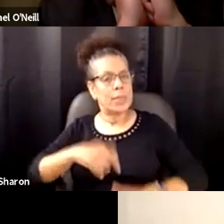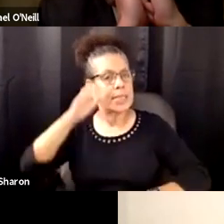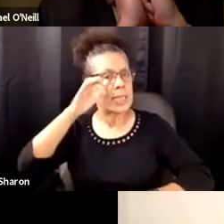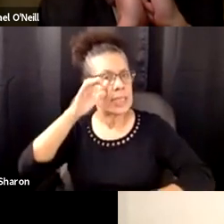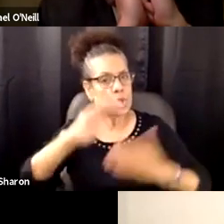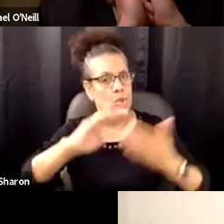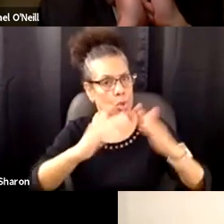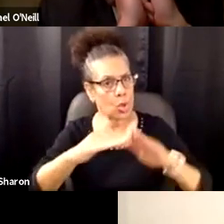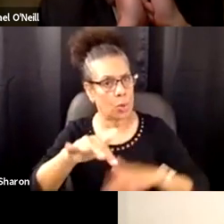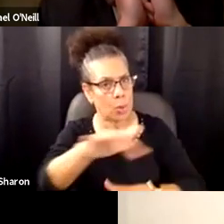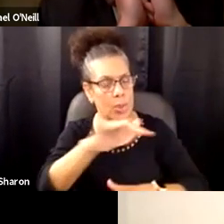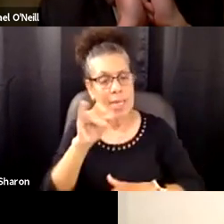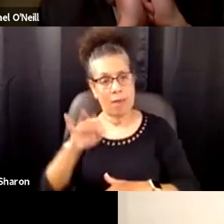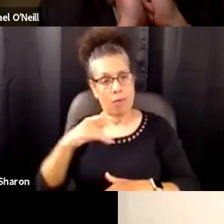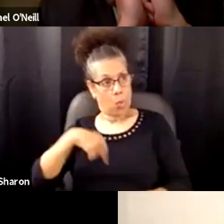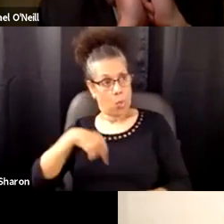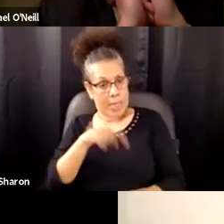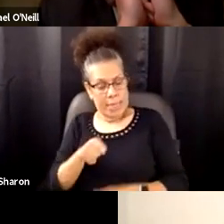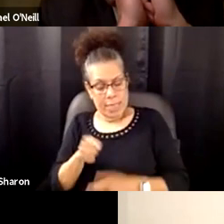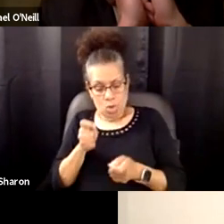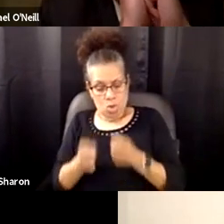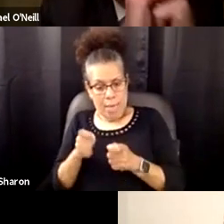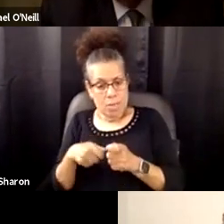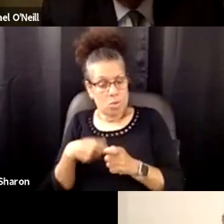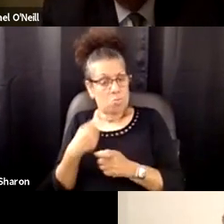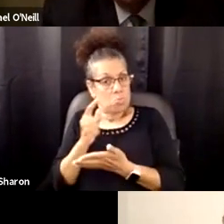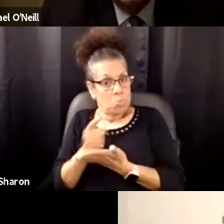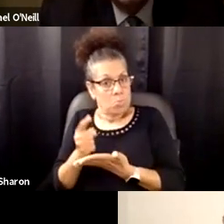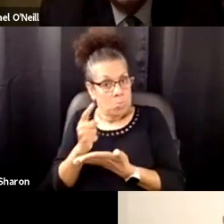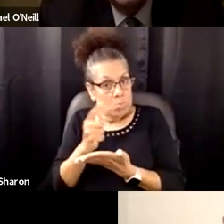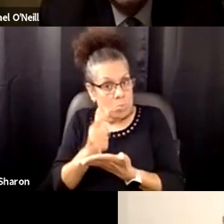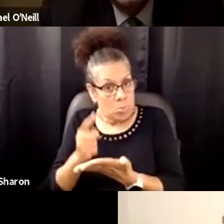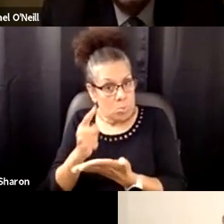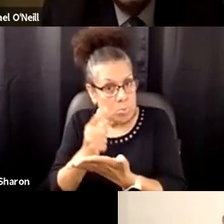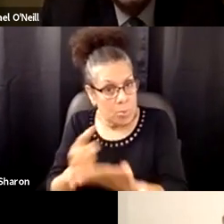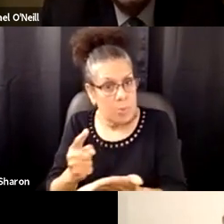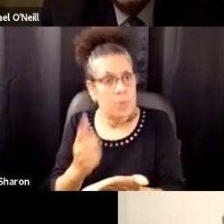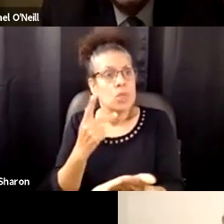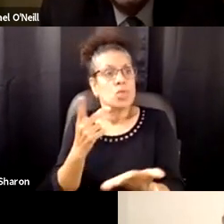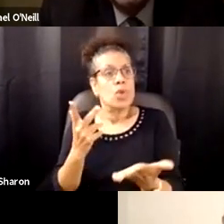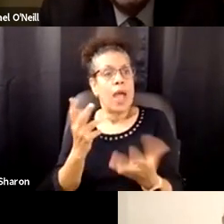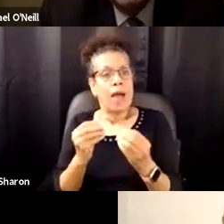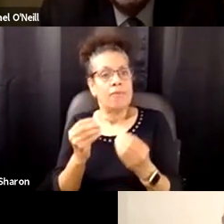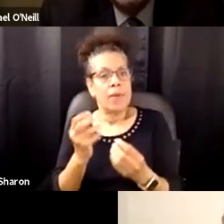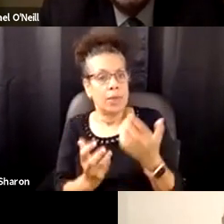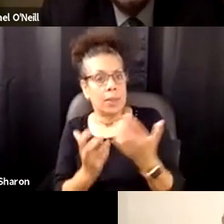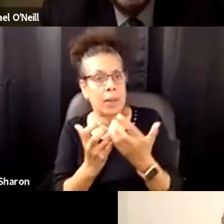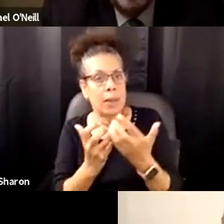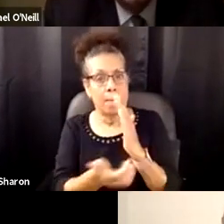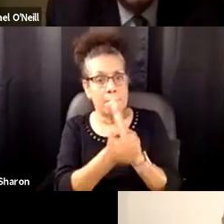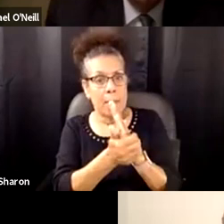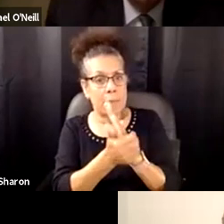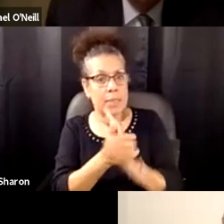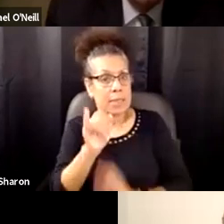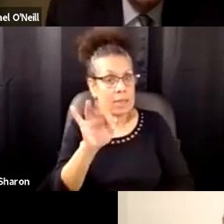changes that we need to make over the next couple of weeks to bring um any kind of amendments we'll do that